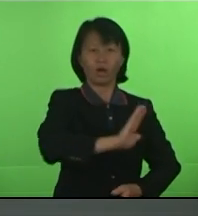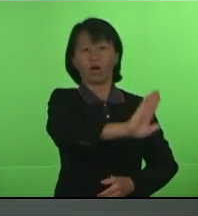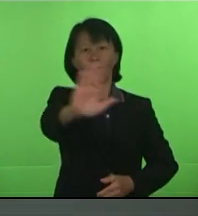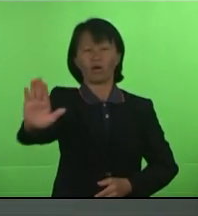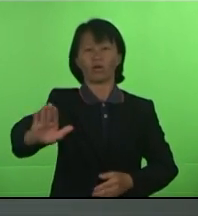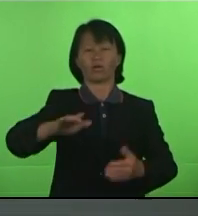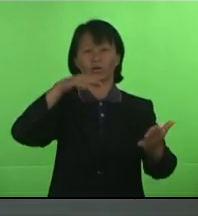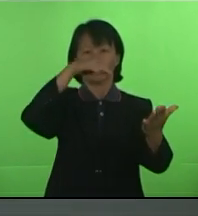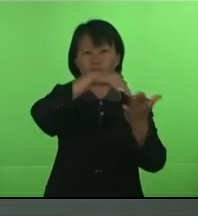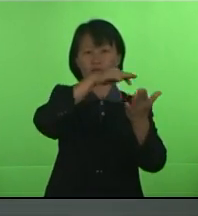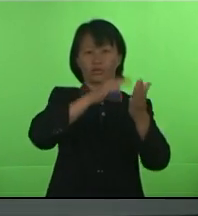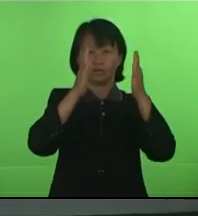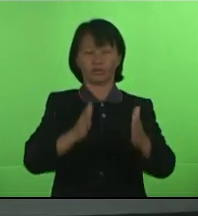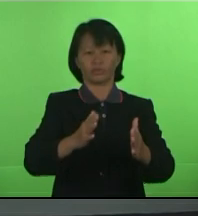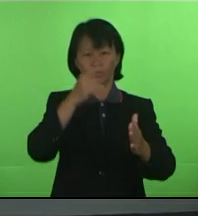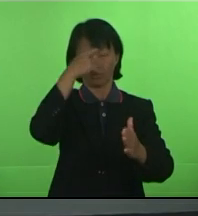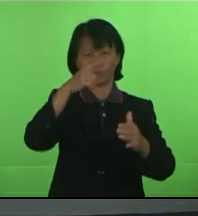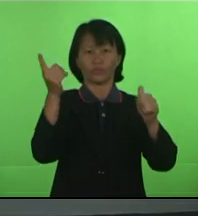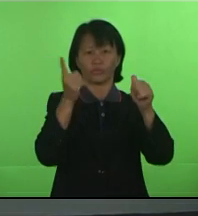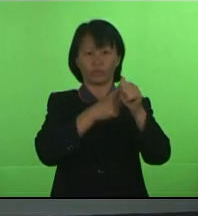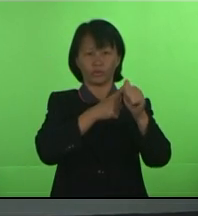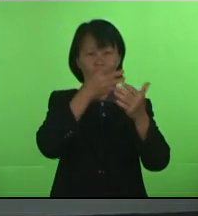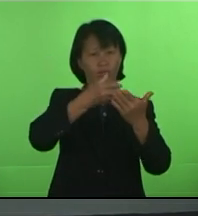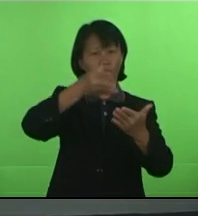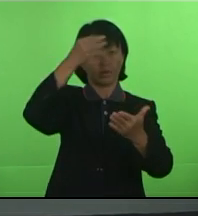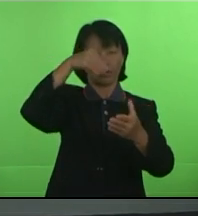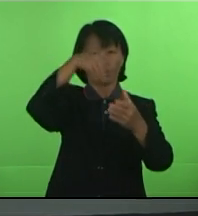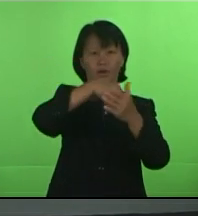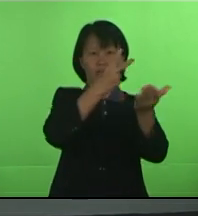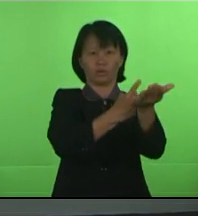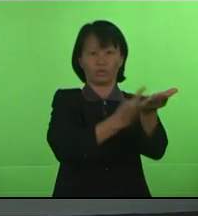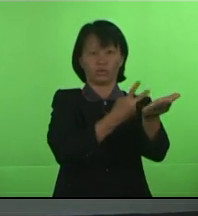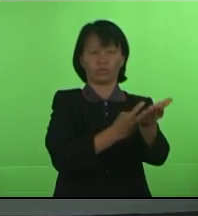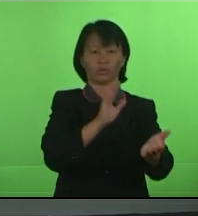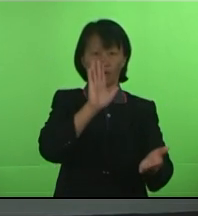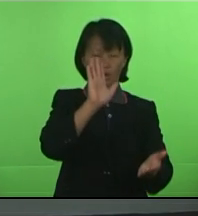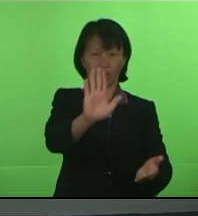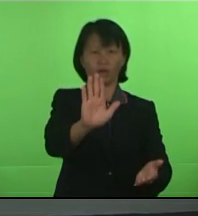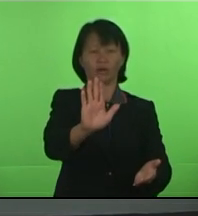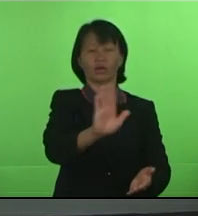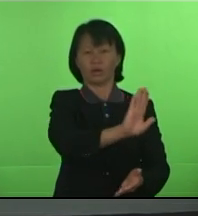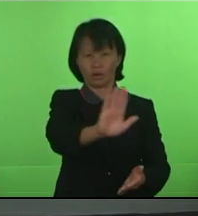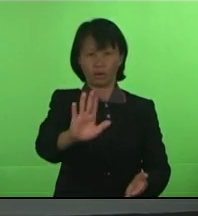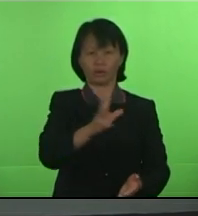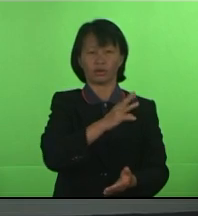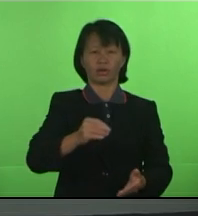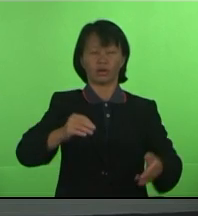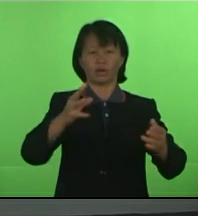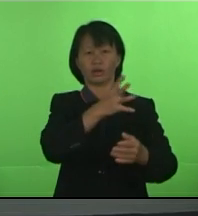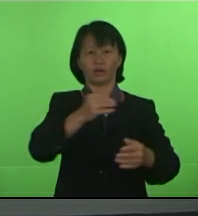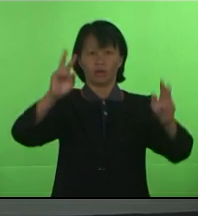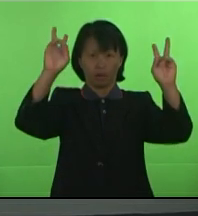pelajar ke tutorial pertama dalam kursus anda untuk semester ini, dan